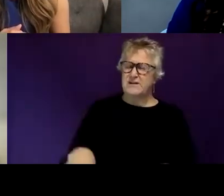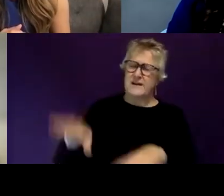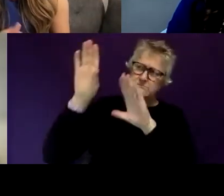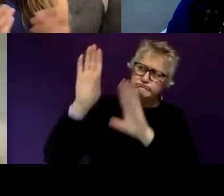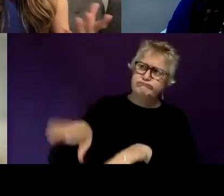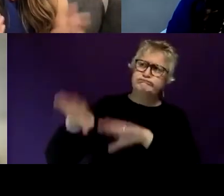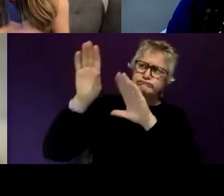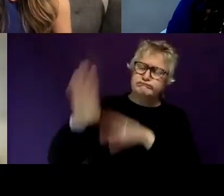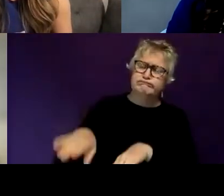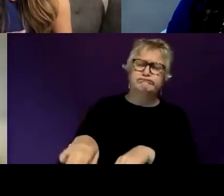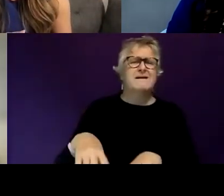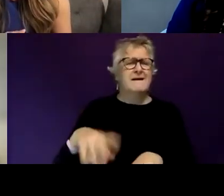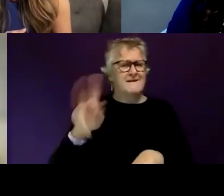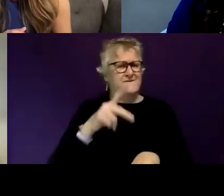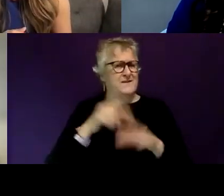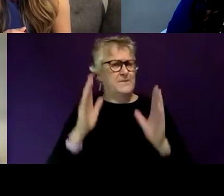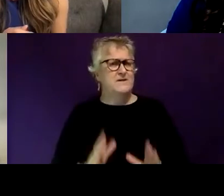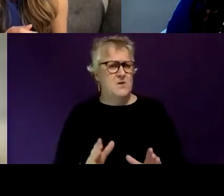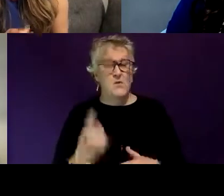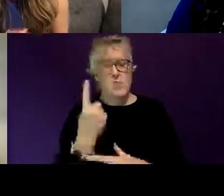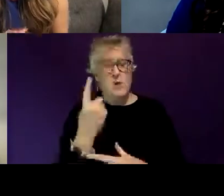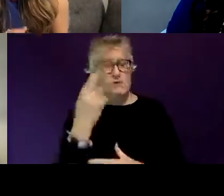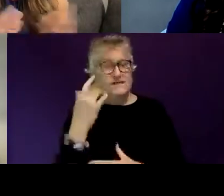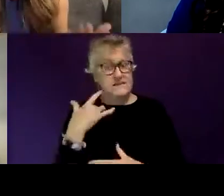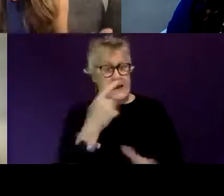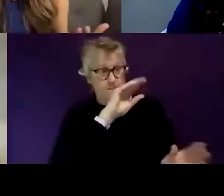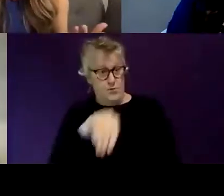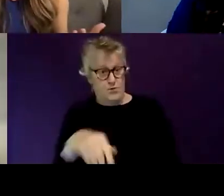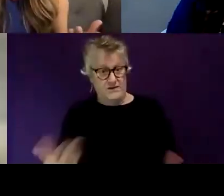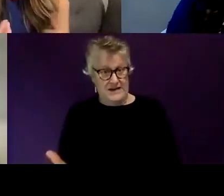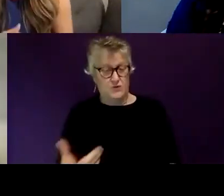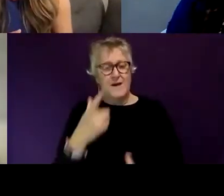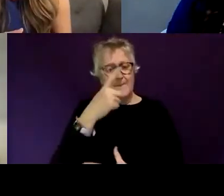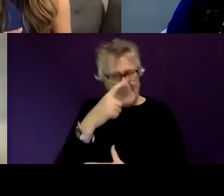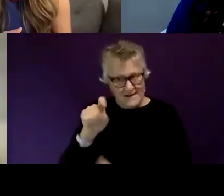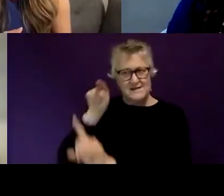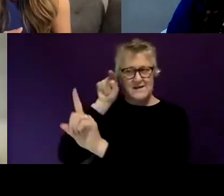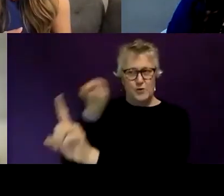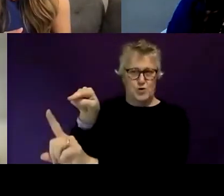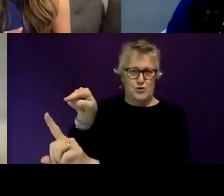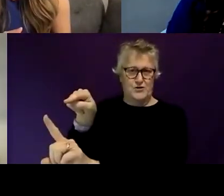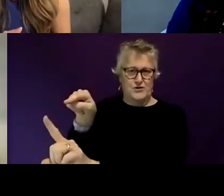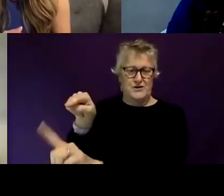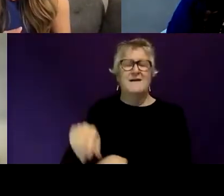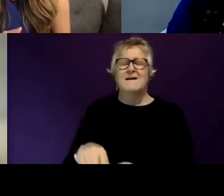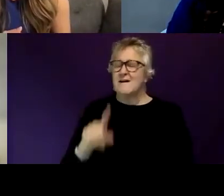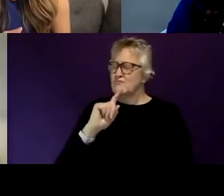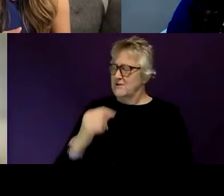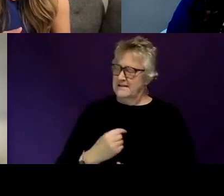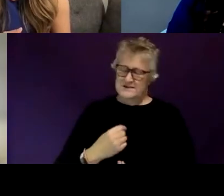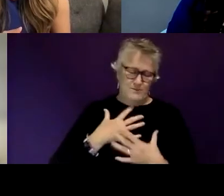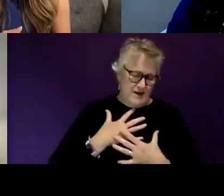town. And one of the reasons why I moved here as well, because I'm just inspired by her. And I want to continue to tell her